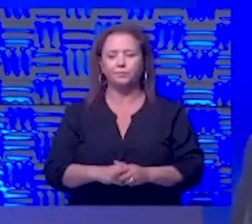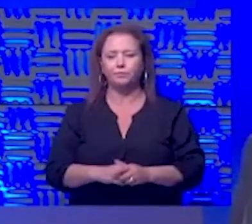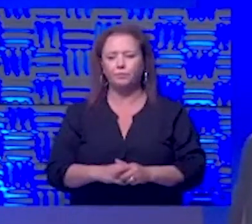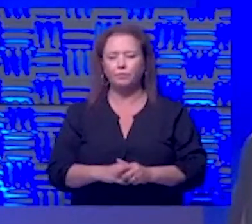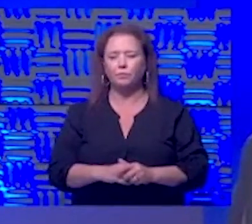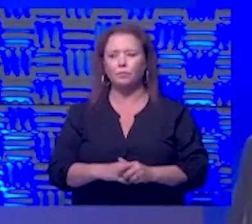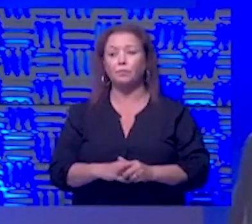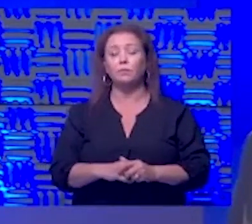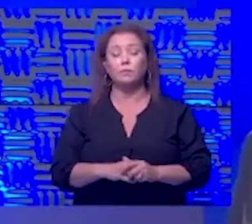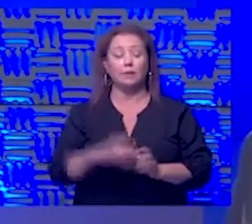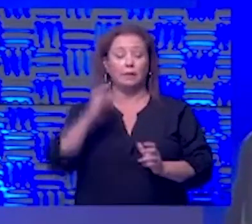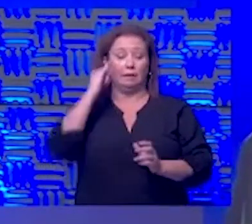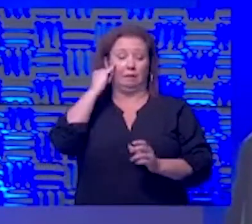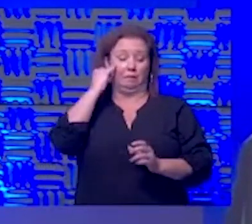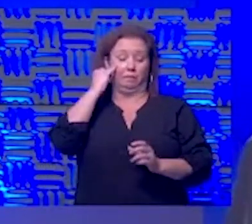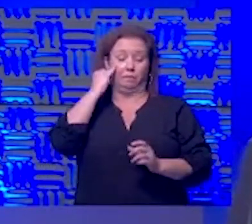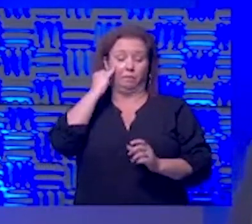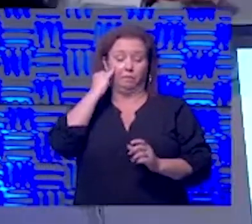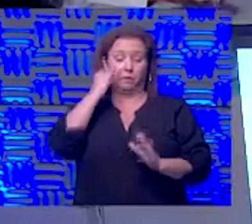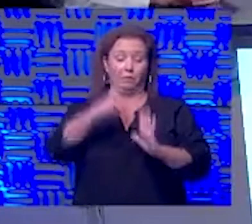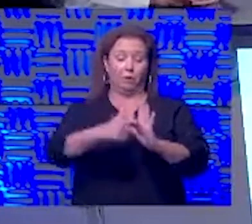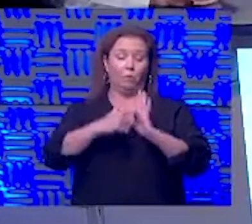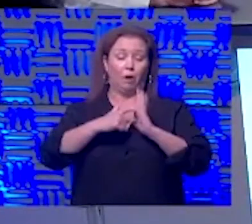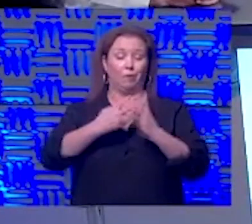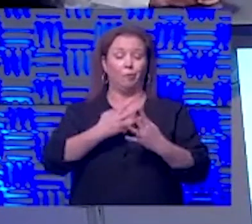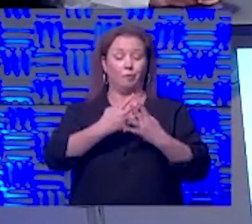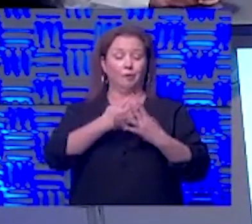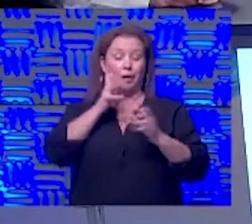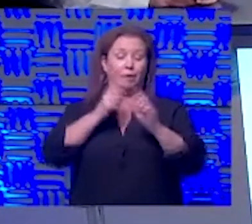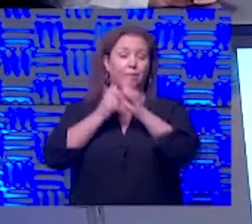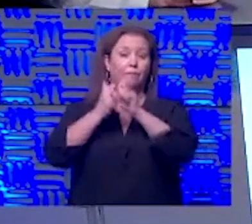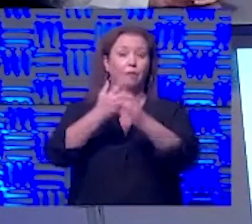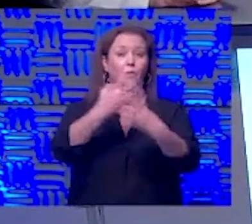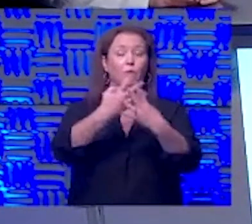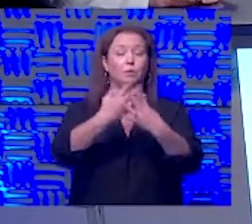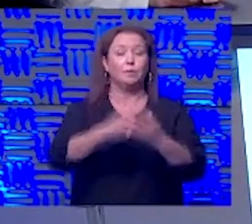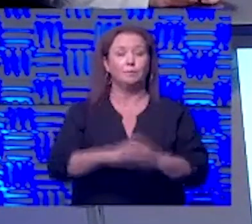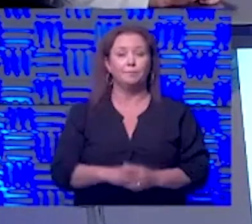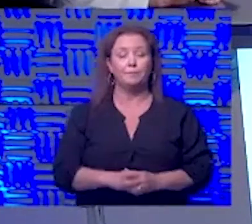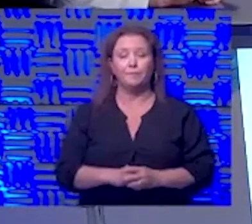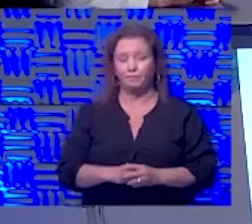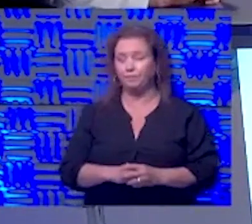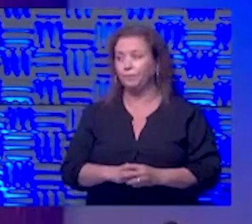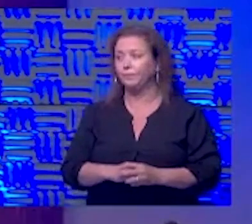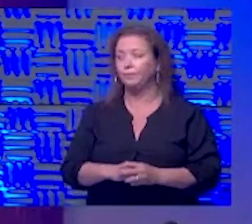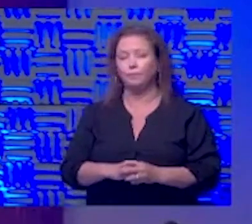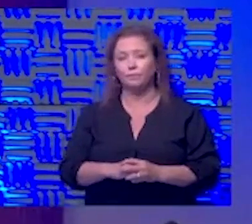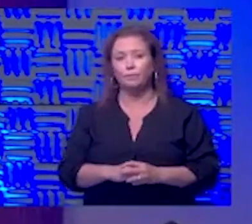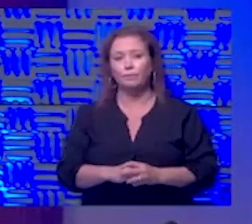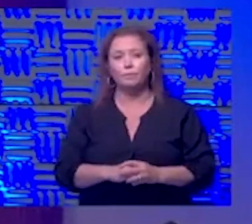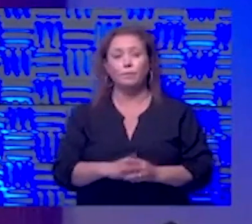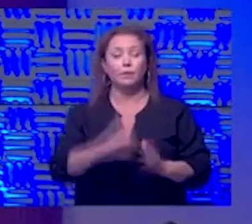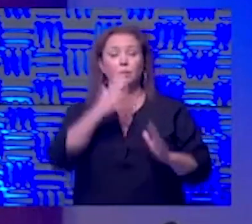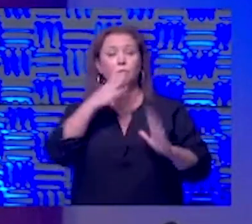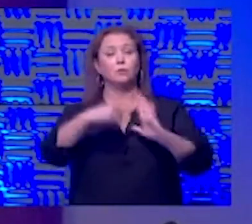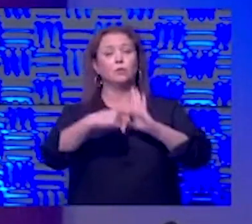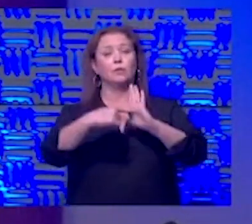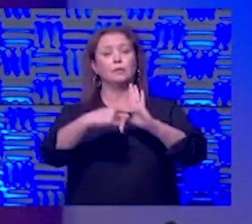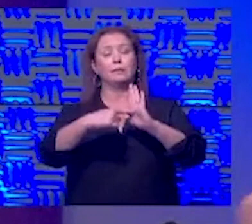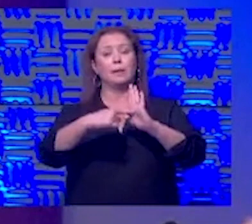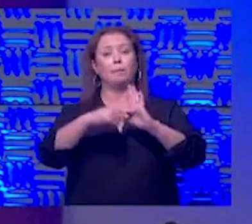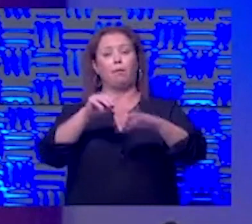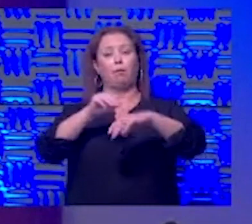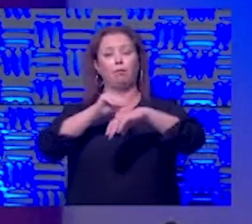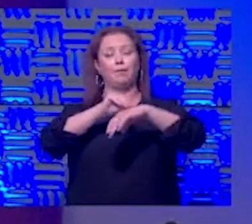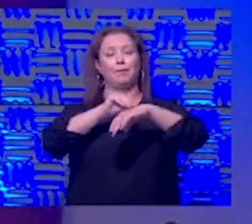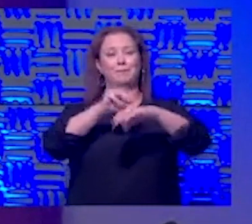that were to happen, then I would have to do that for sure. Yeah. Alan, what do you think? I think it's a good example of how guidance